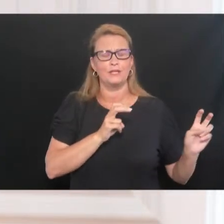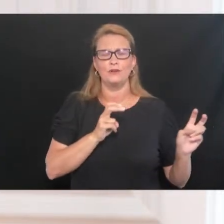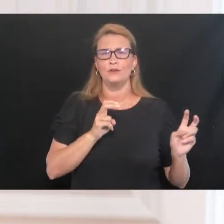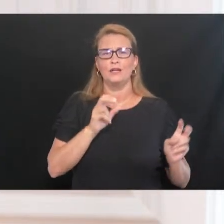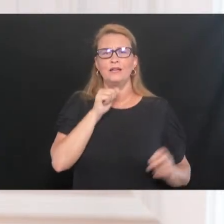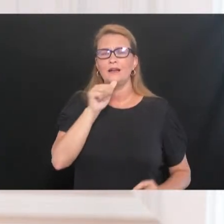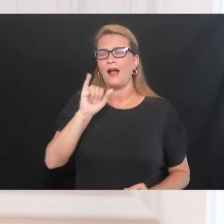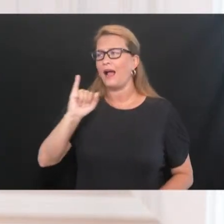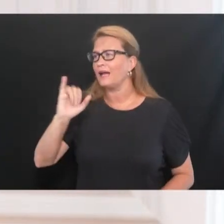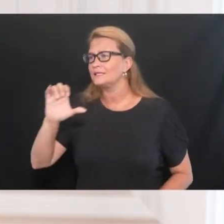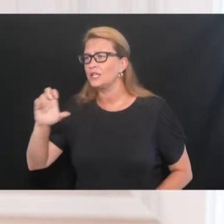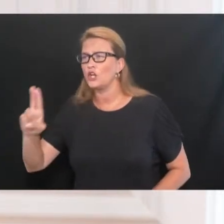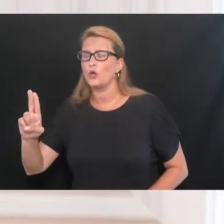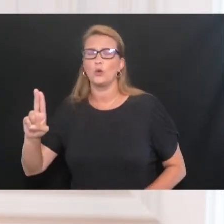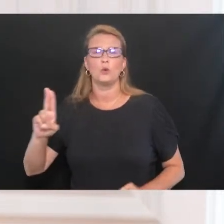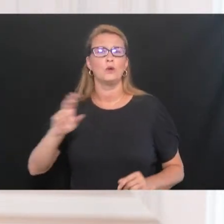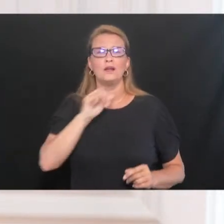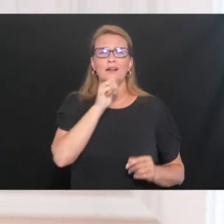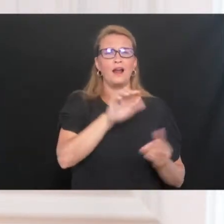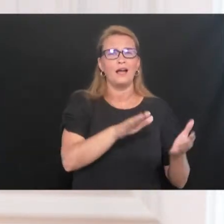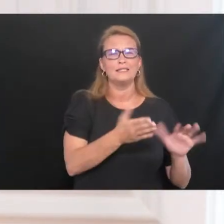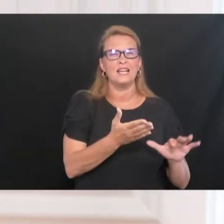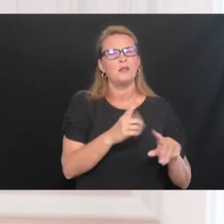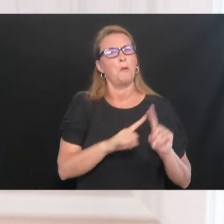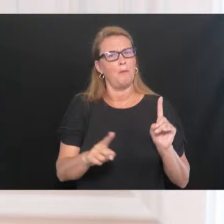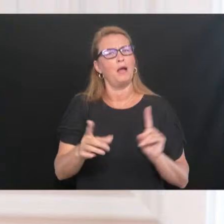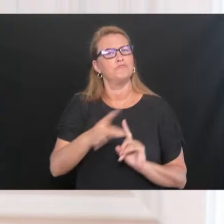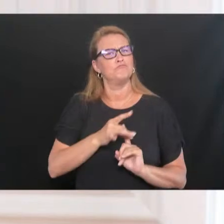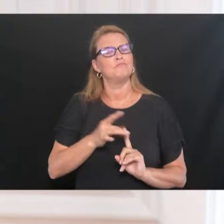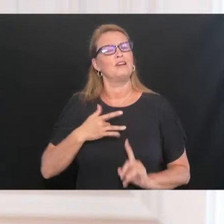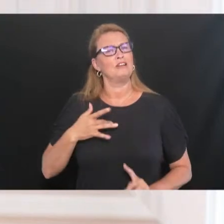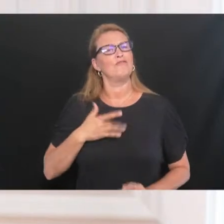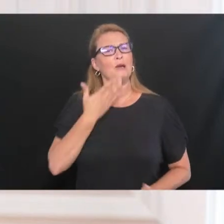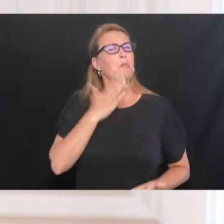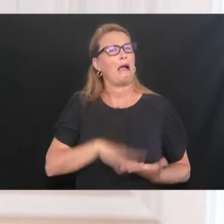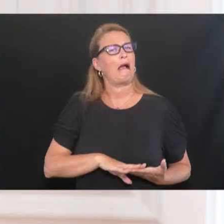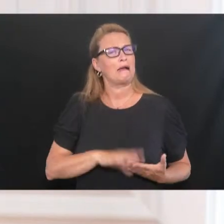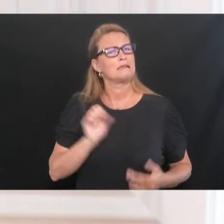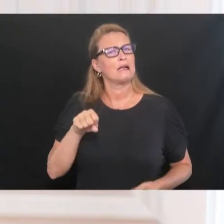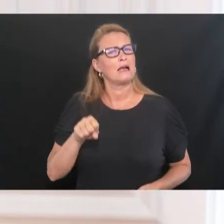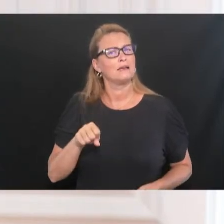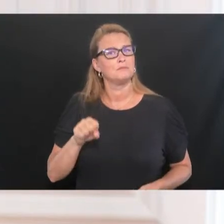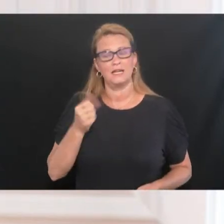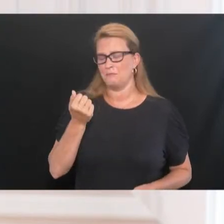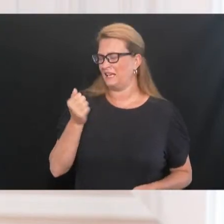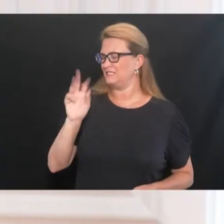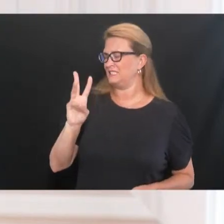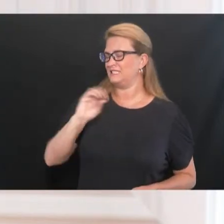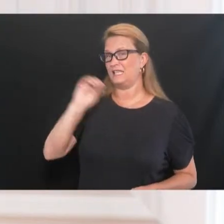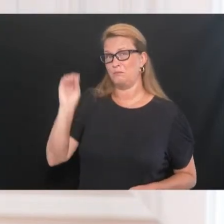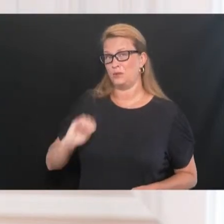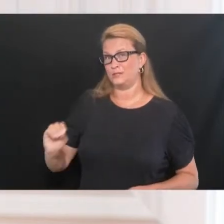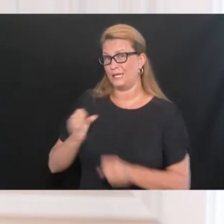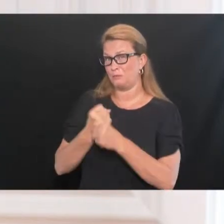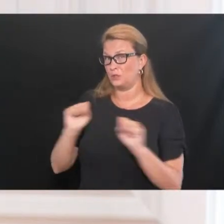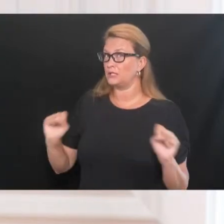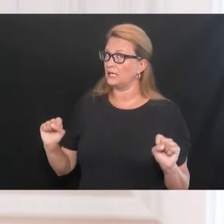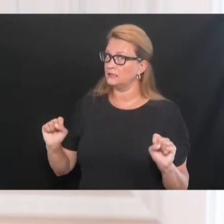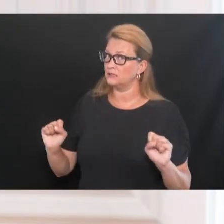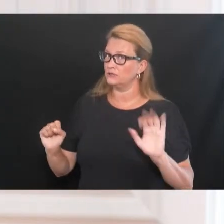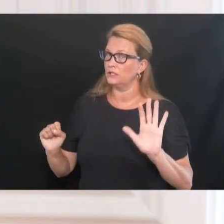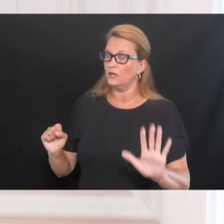ICU admissions, not deaths, but some symptoms at about 16% protection. And that is